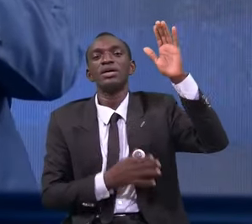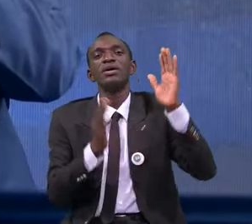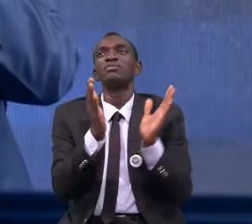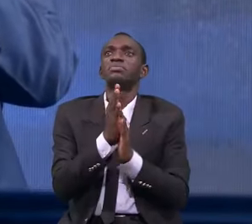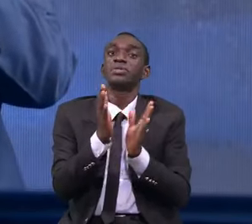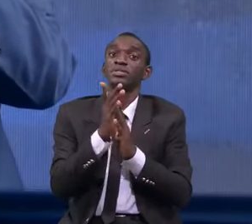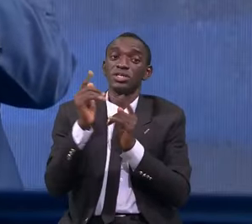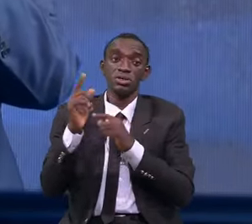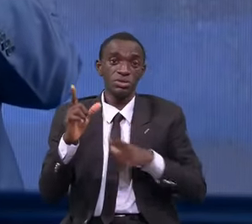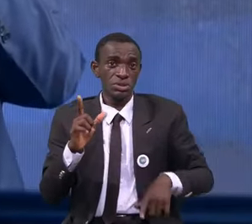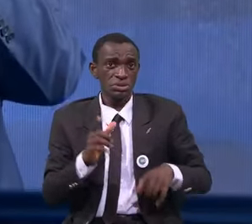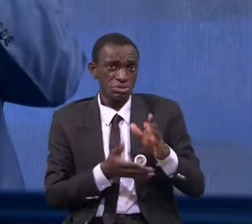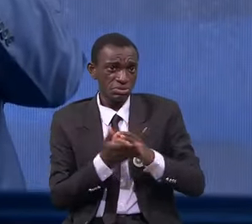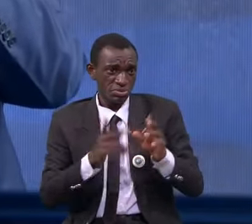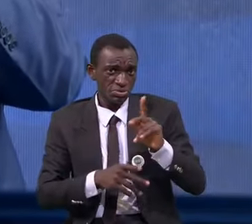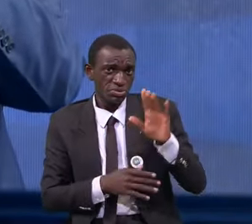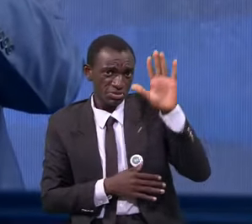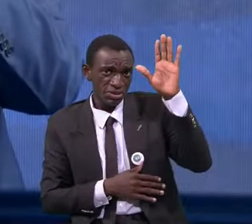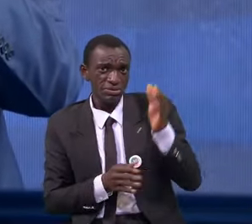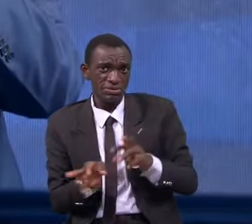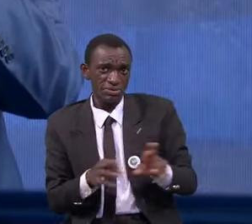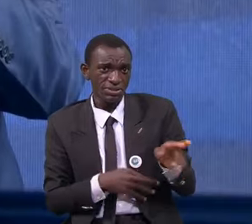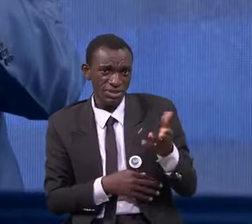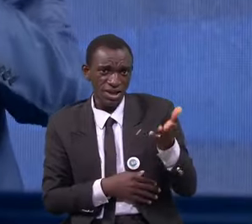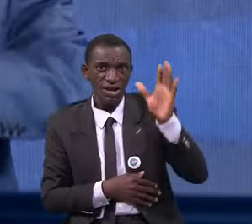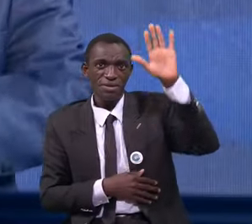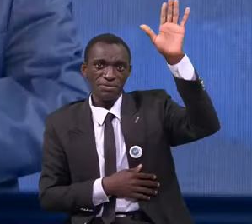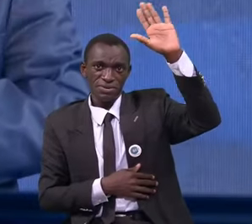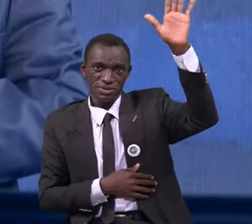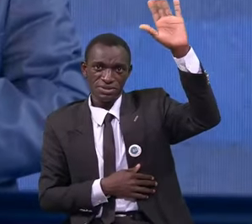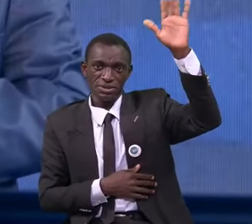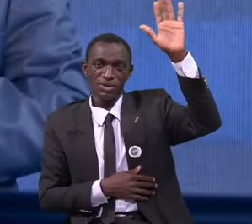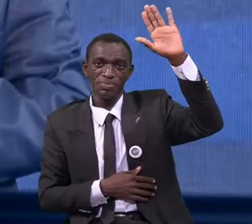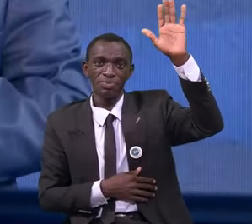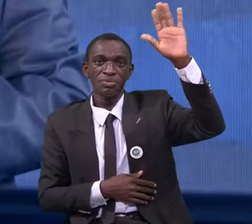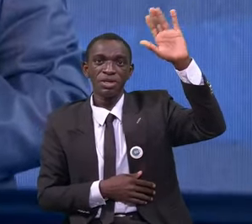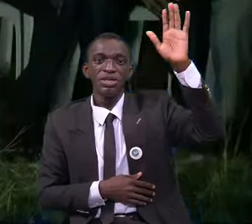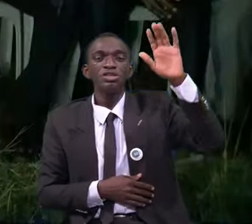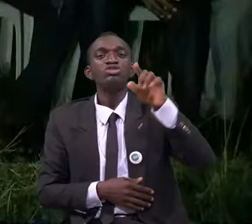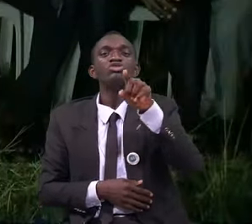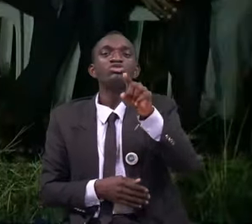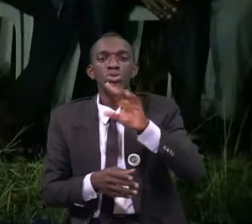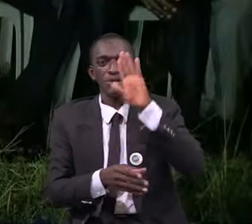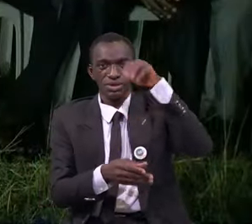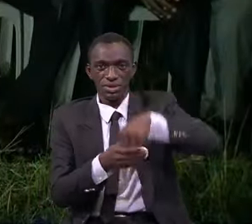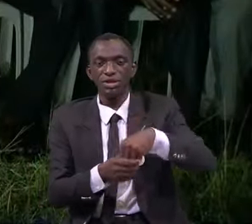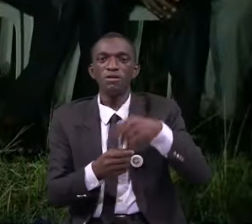hands. Raise it up, raise it up. You are the candidate for salvation